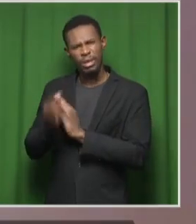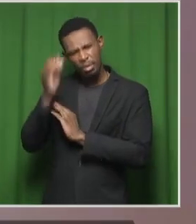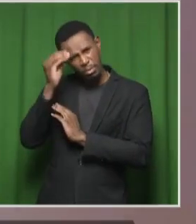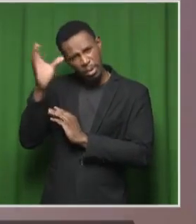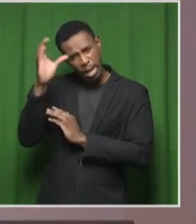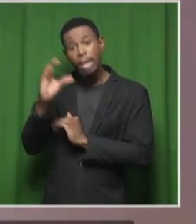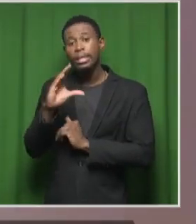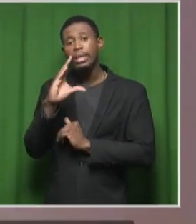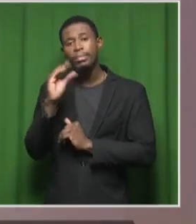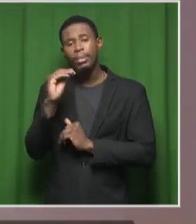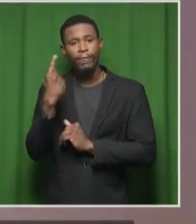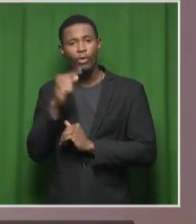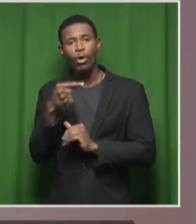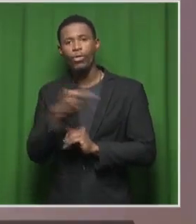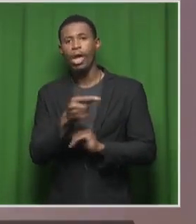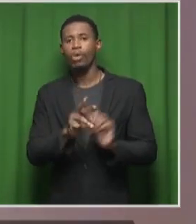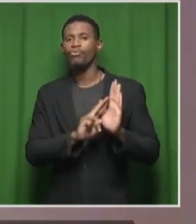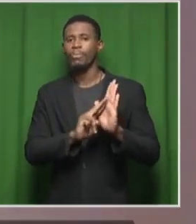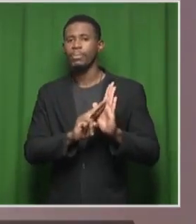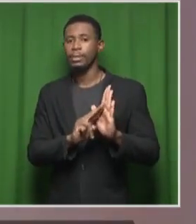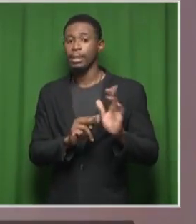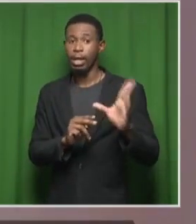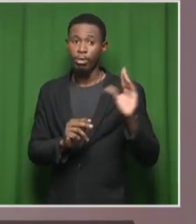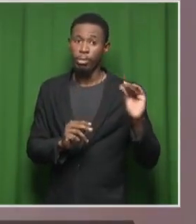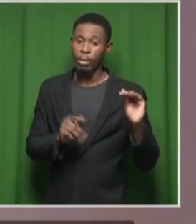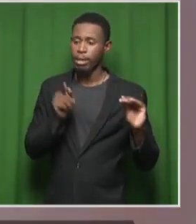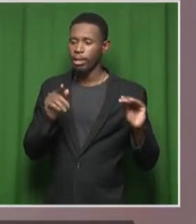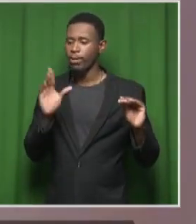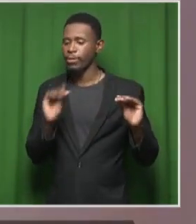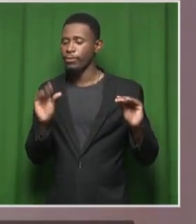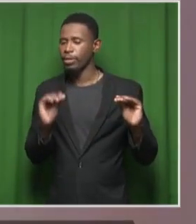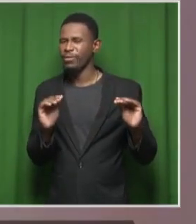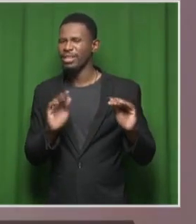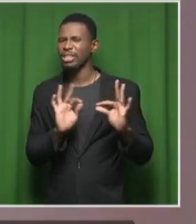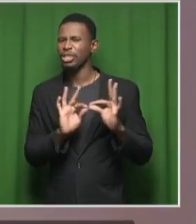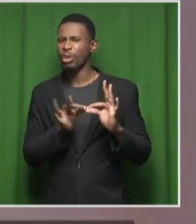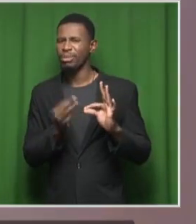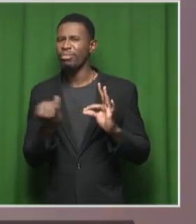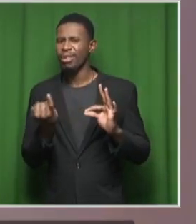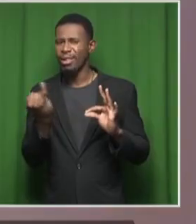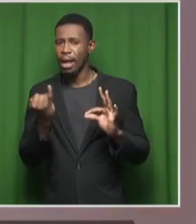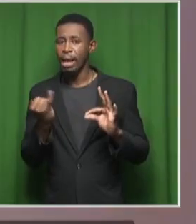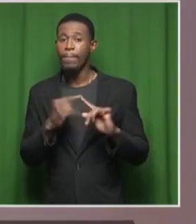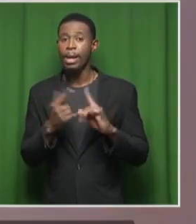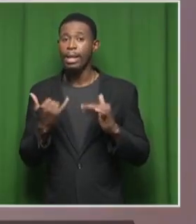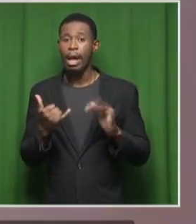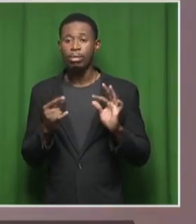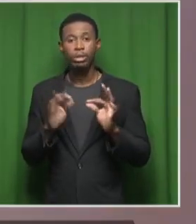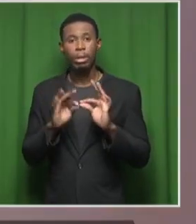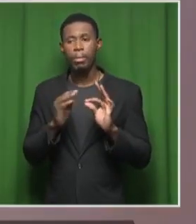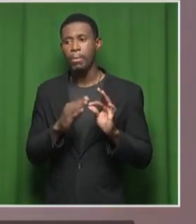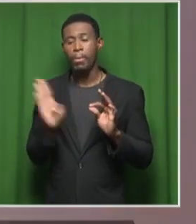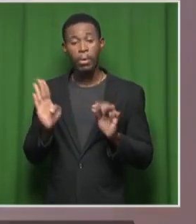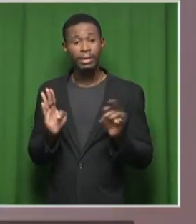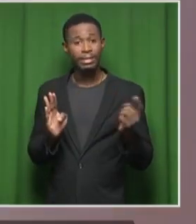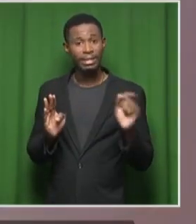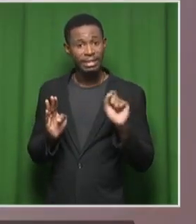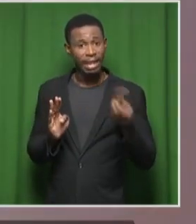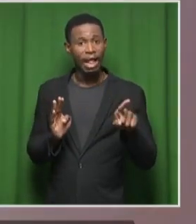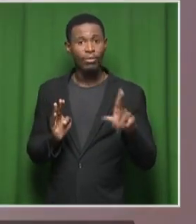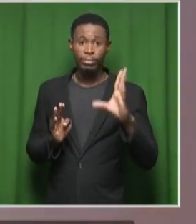voiceover, or me, the director, would be on some, I'm going in, entering this community. Yeah. But here, they're speaking about their plight themselves.